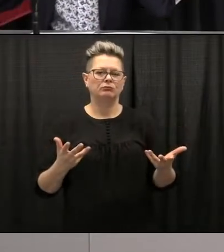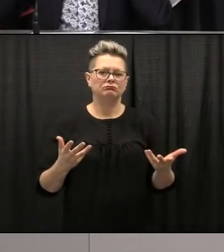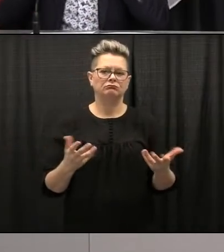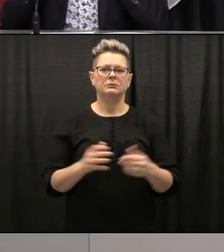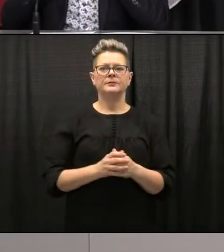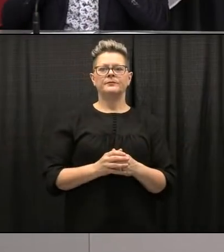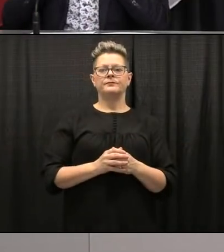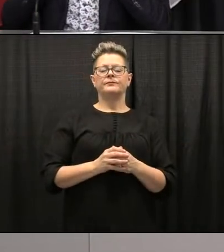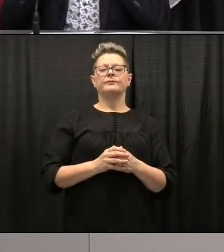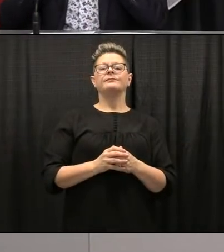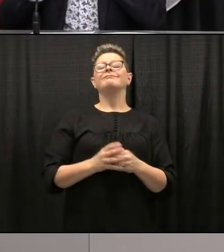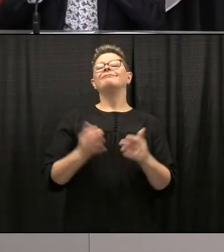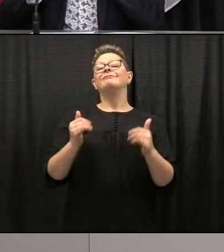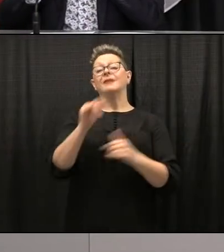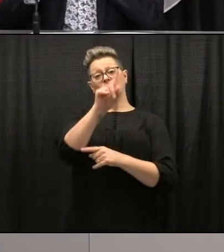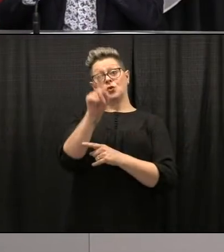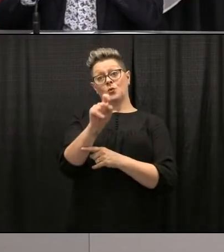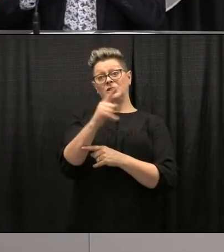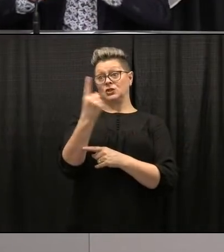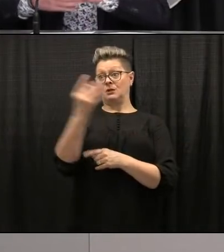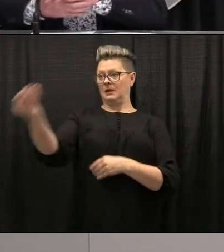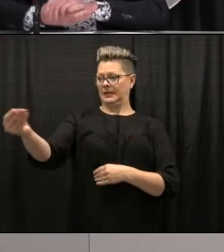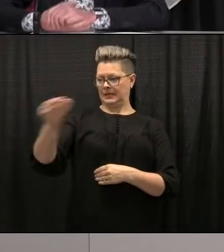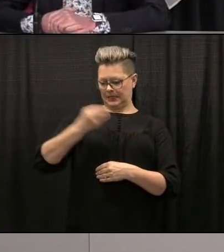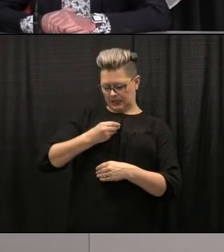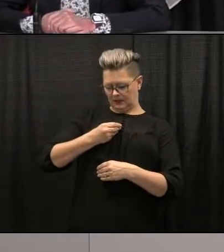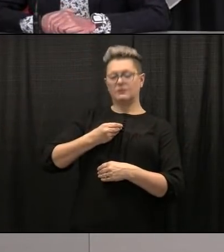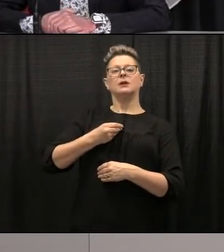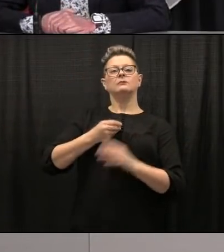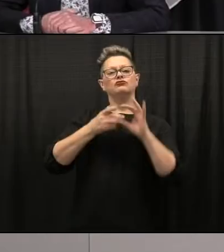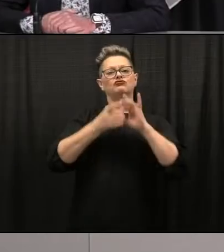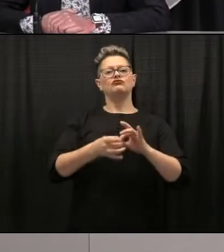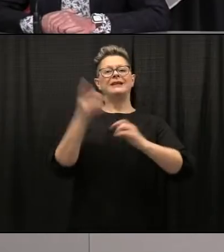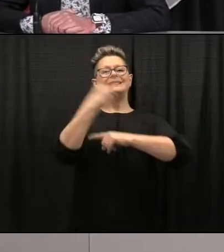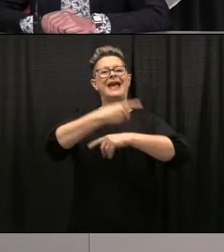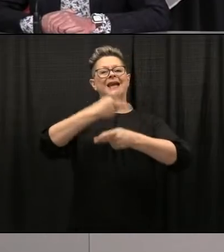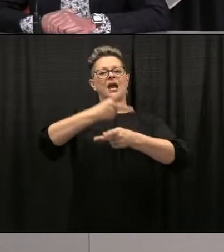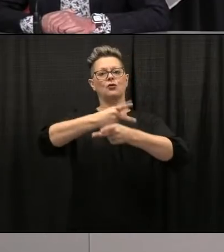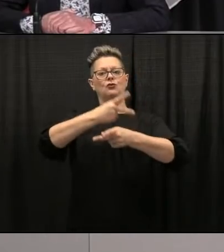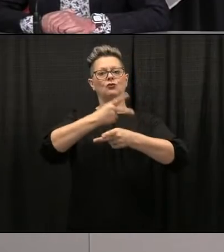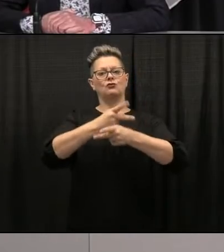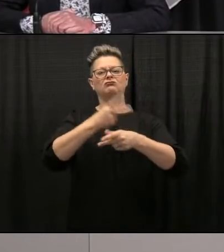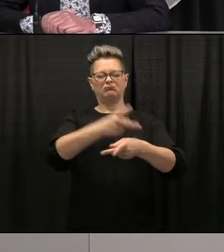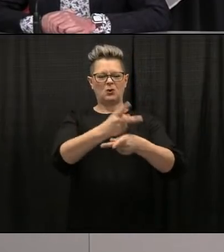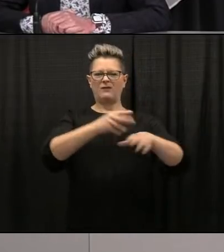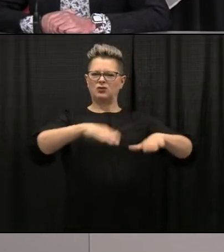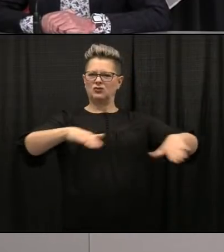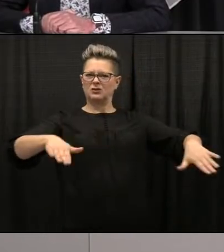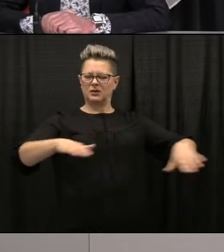And this is a question that was submitted to me regarding daycares. We've been hearing over the last